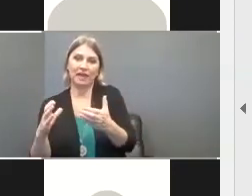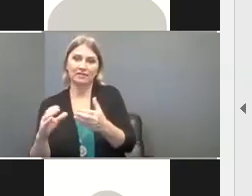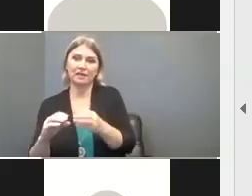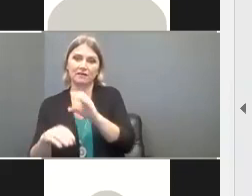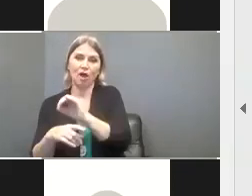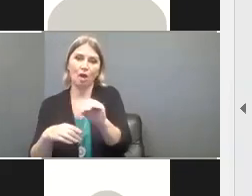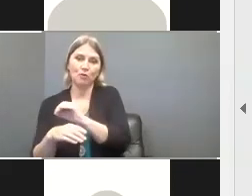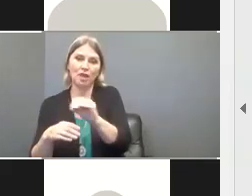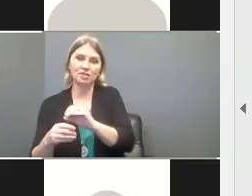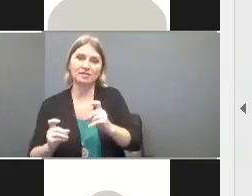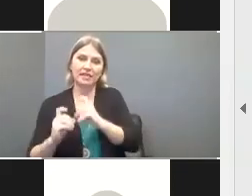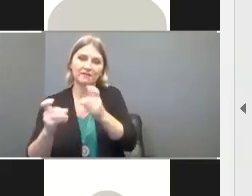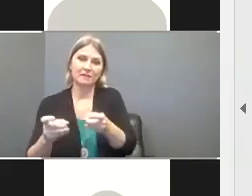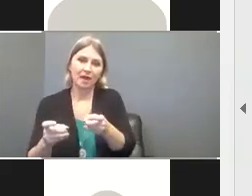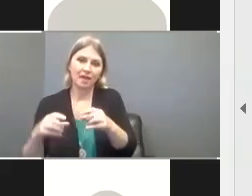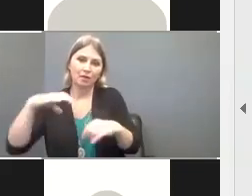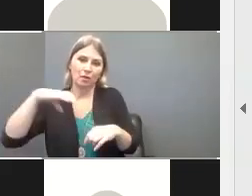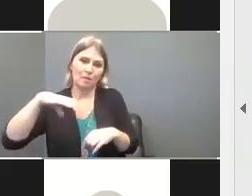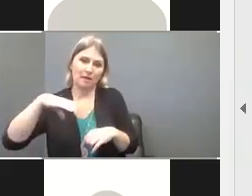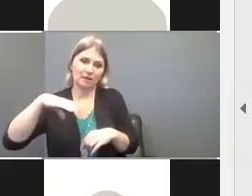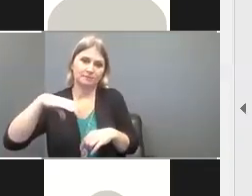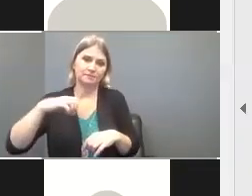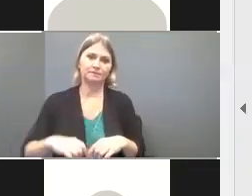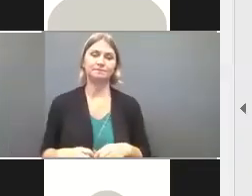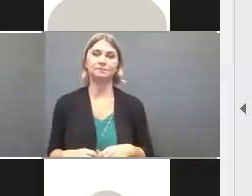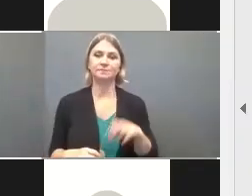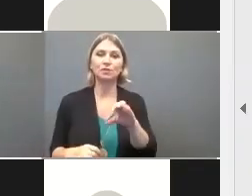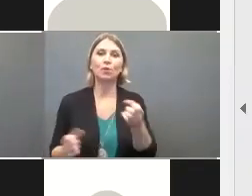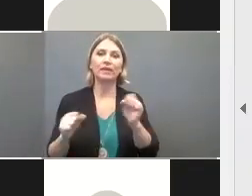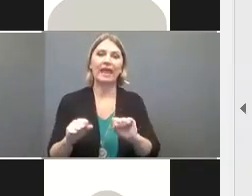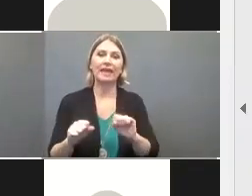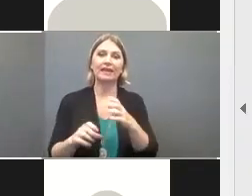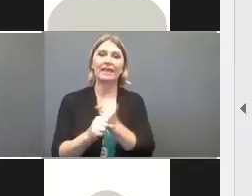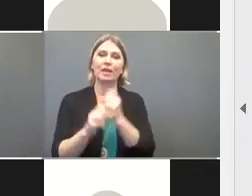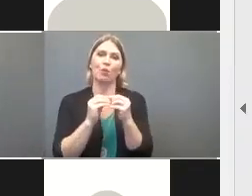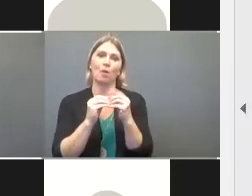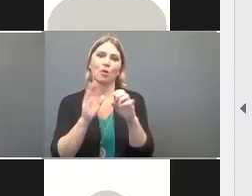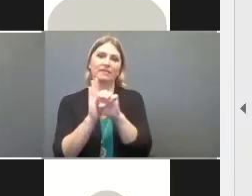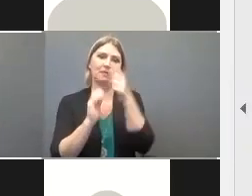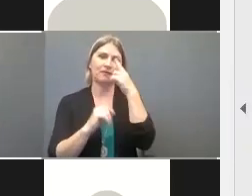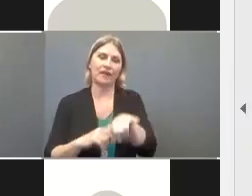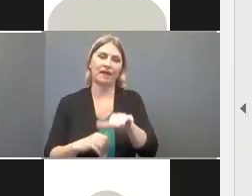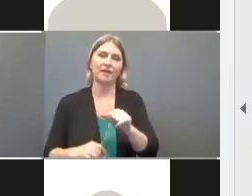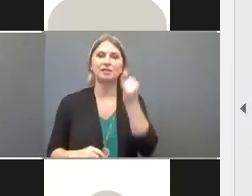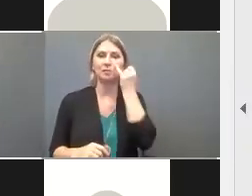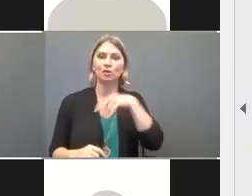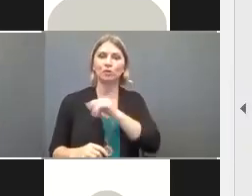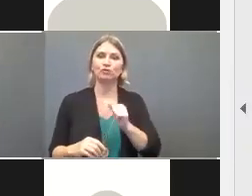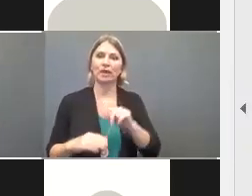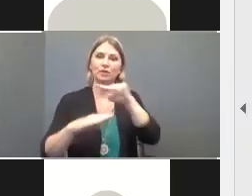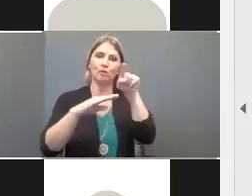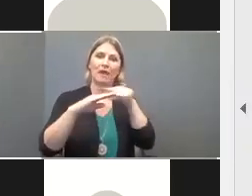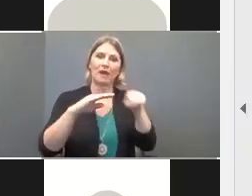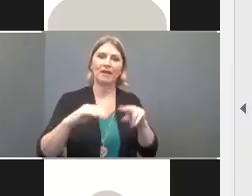provided by big omega of gn, right? So we can take one more example for this. So let's say we are trying to bound n squared by